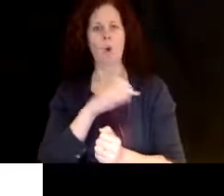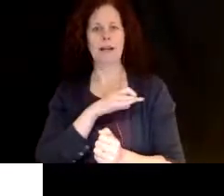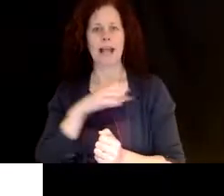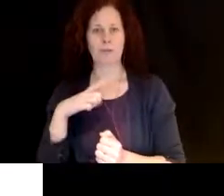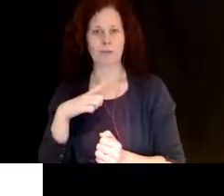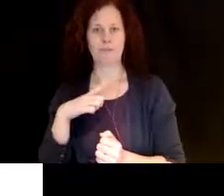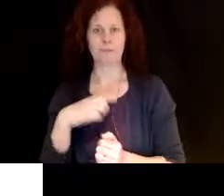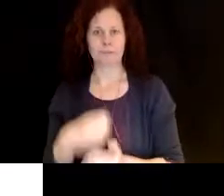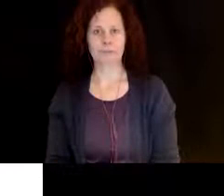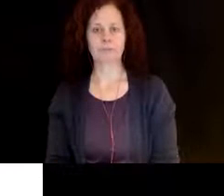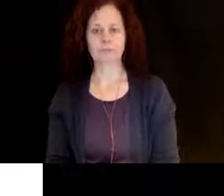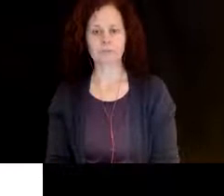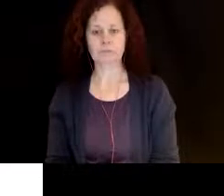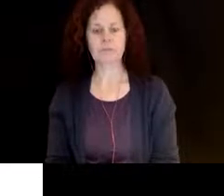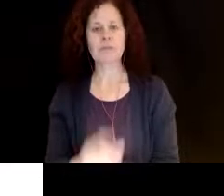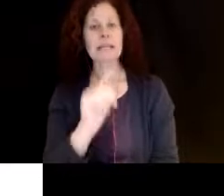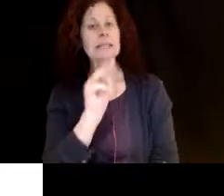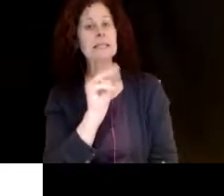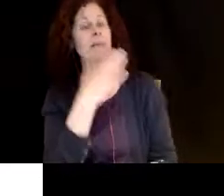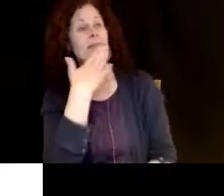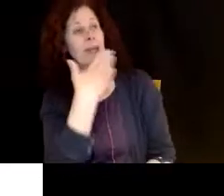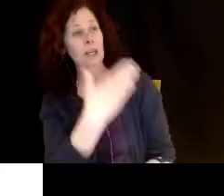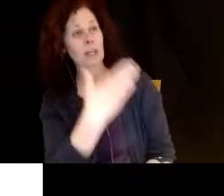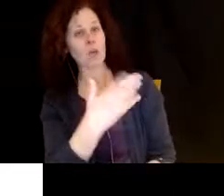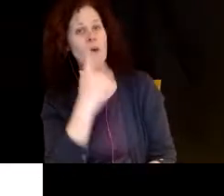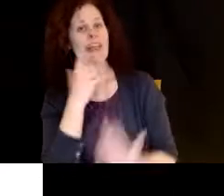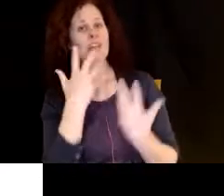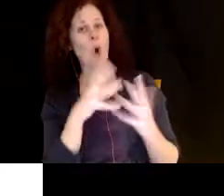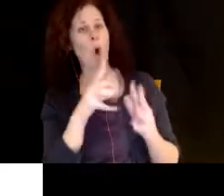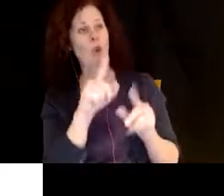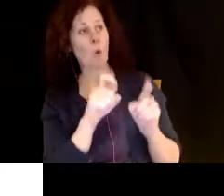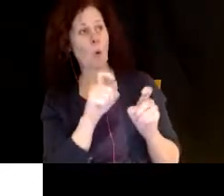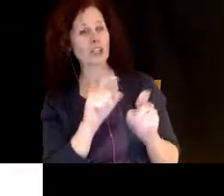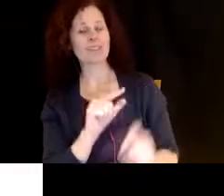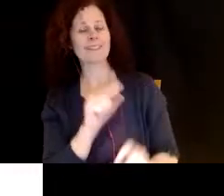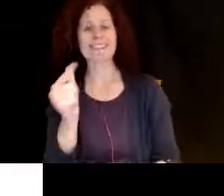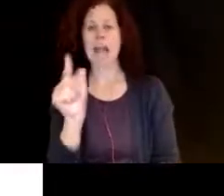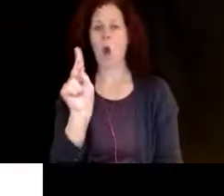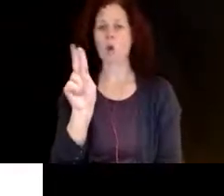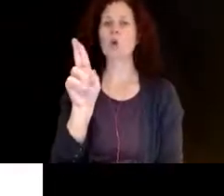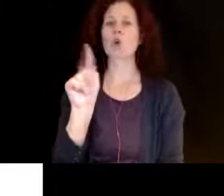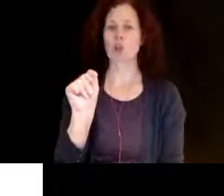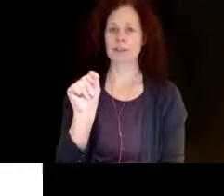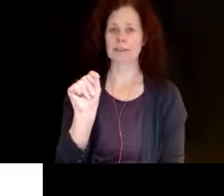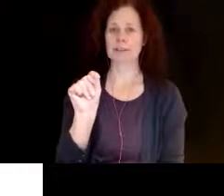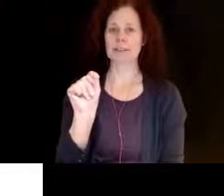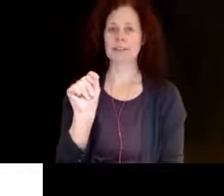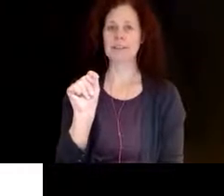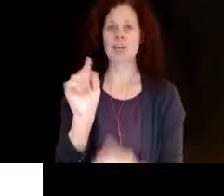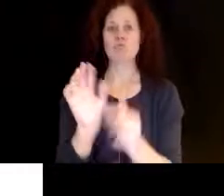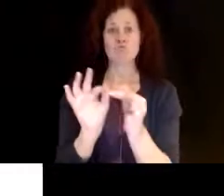addition. Those are all the questions that we have. I'm going to turn it over to Kurt, who has a few quick words before we begin our break.